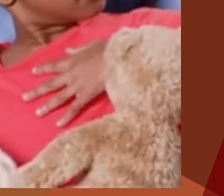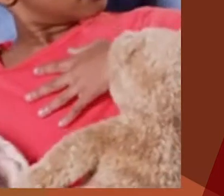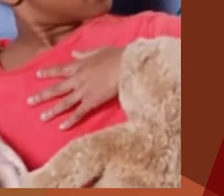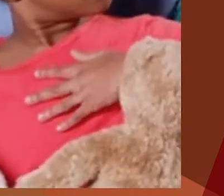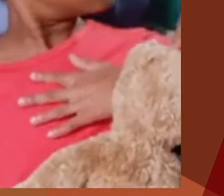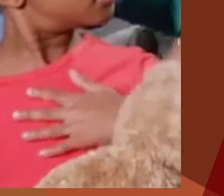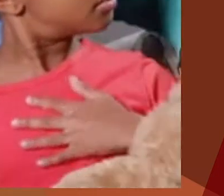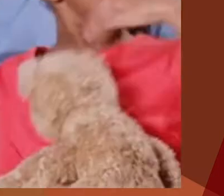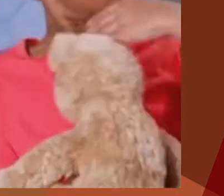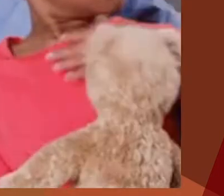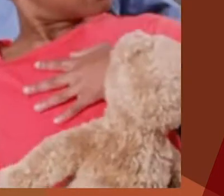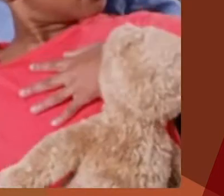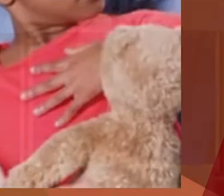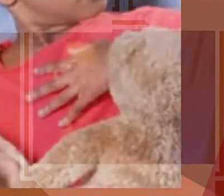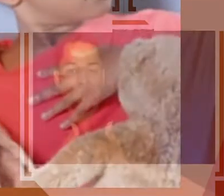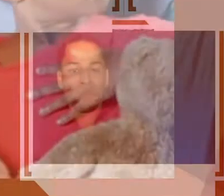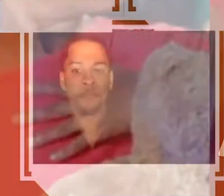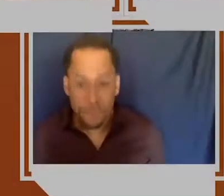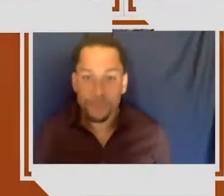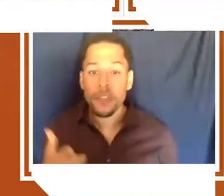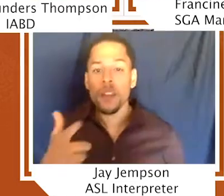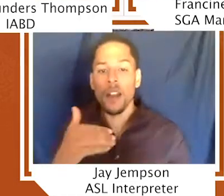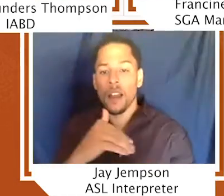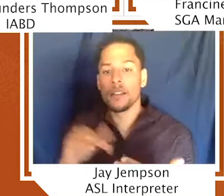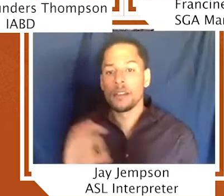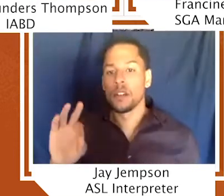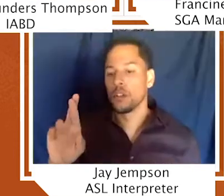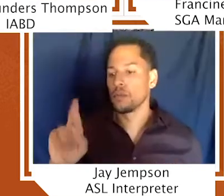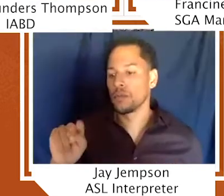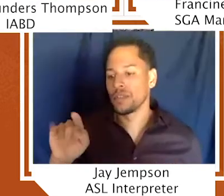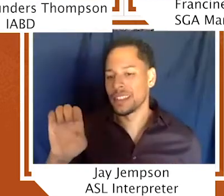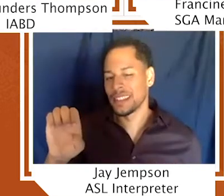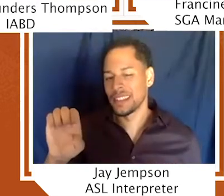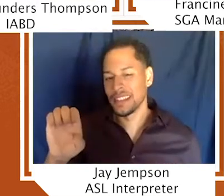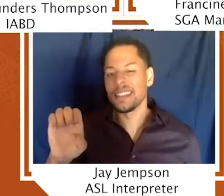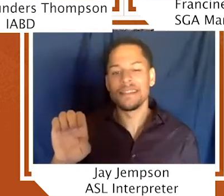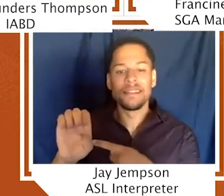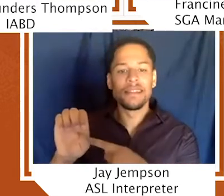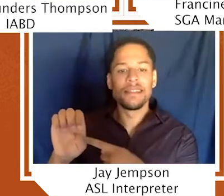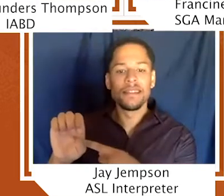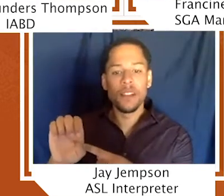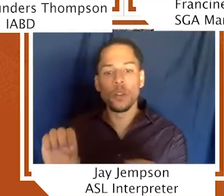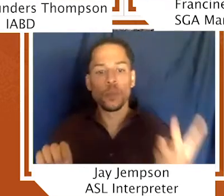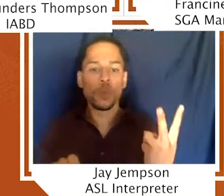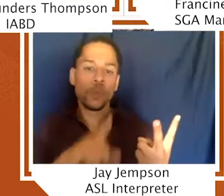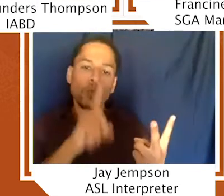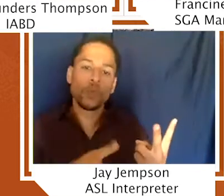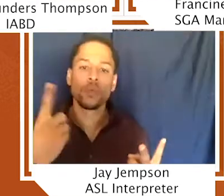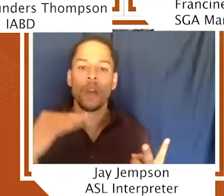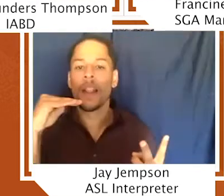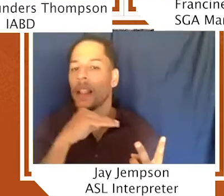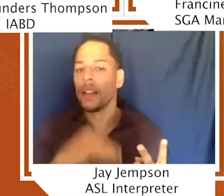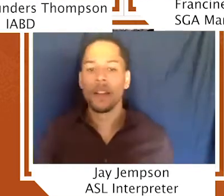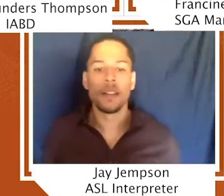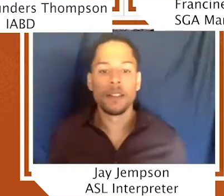about Francine. If you're in the Zoom room, we're gonna go ahead and launch that poll. And if you're on